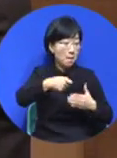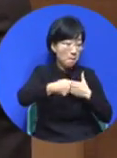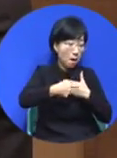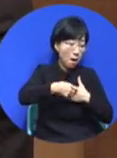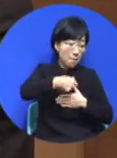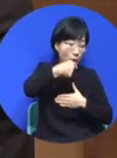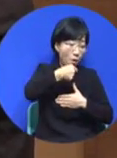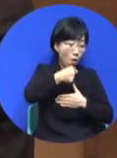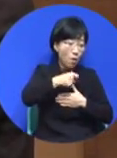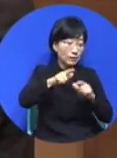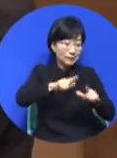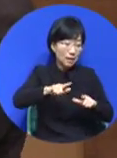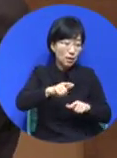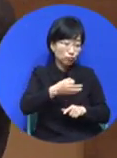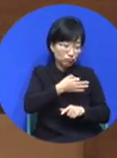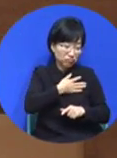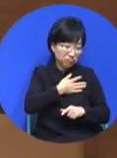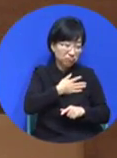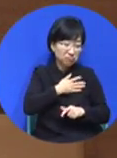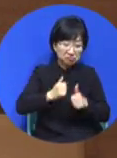understand because all you care about is what you eat.